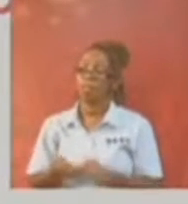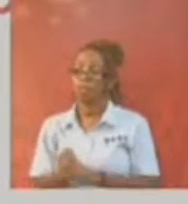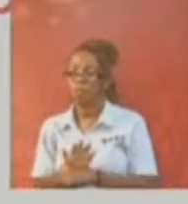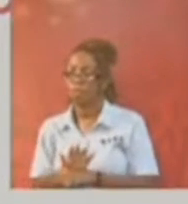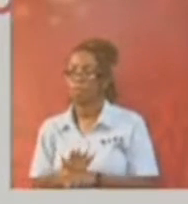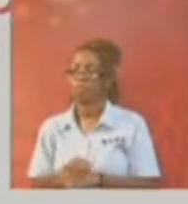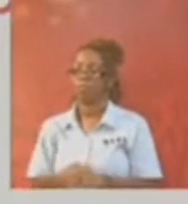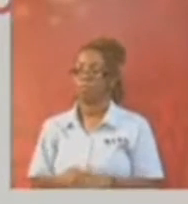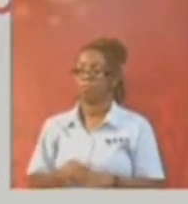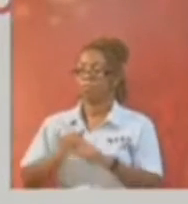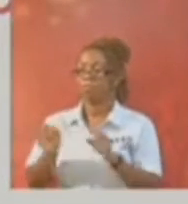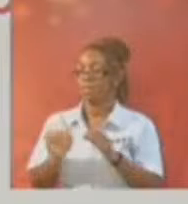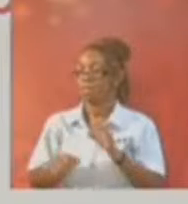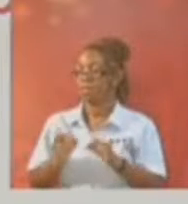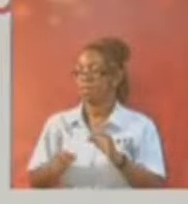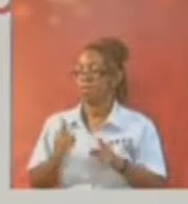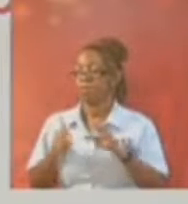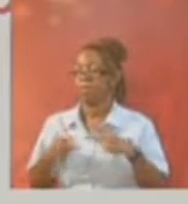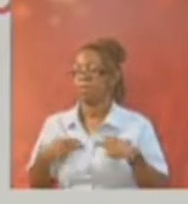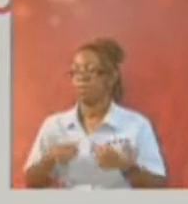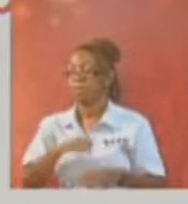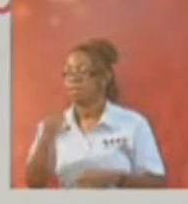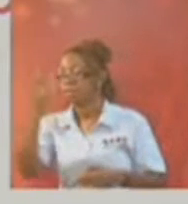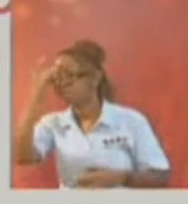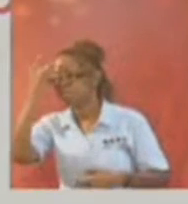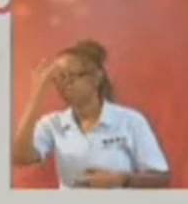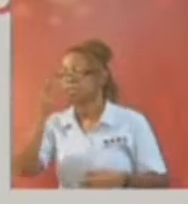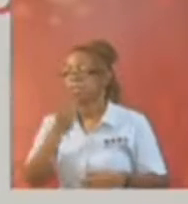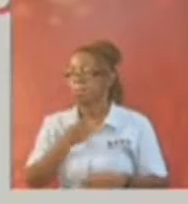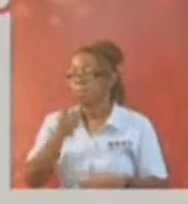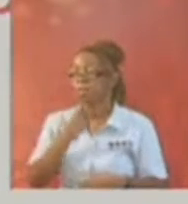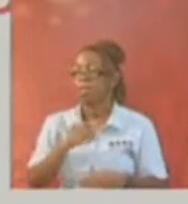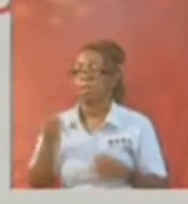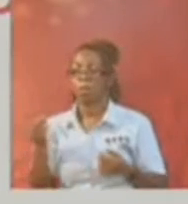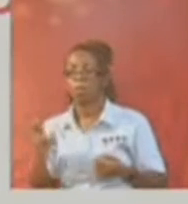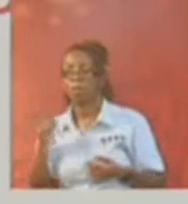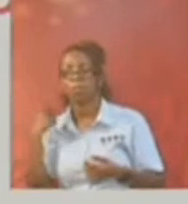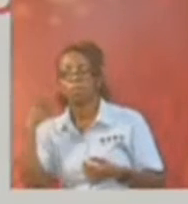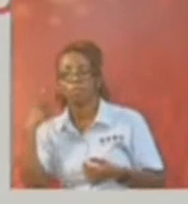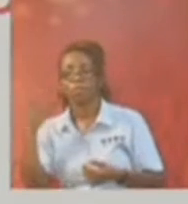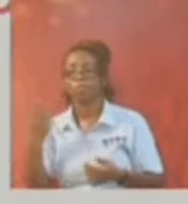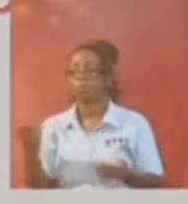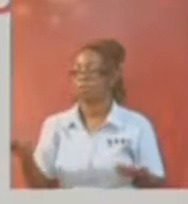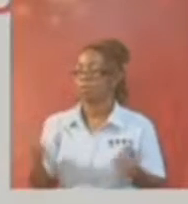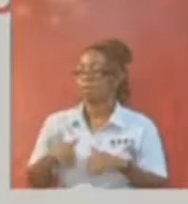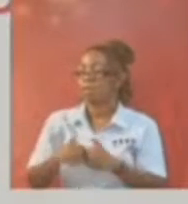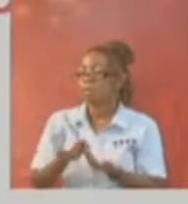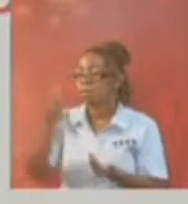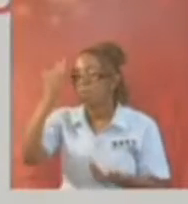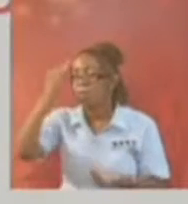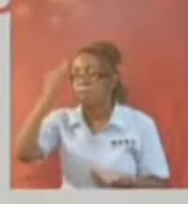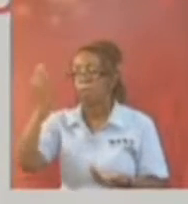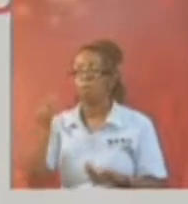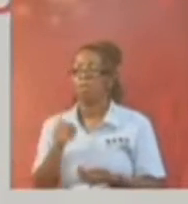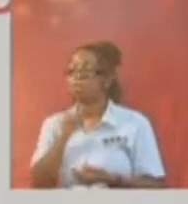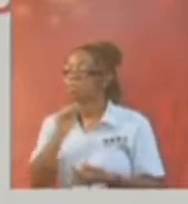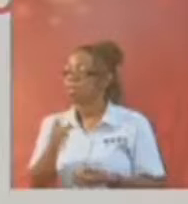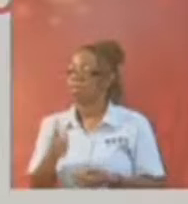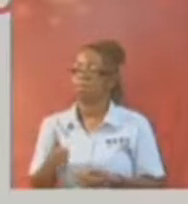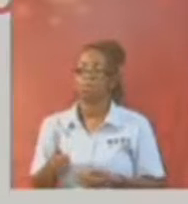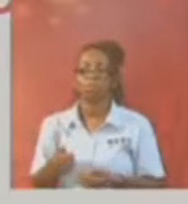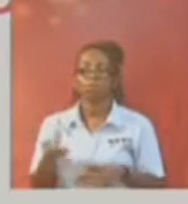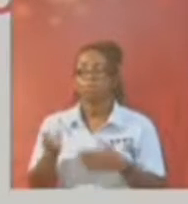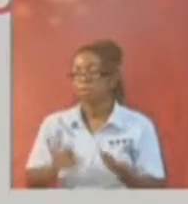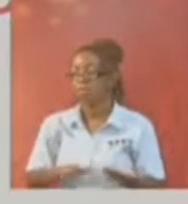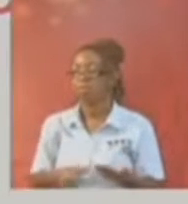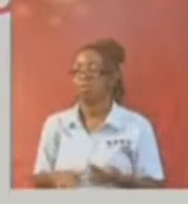So how do we know that a person didn't die of their underlying medical issues as opposed to die from COVID? Okay, all